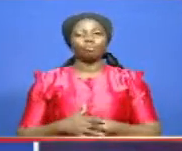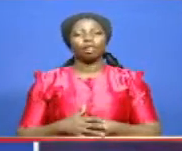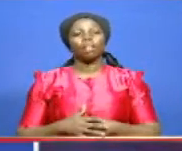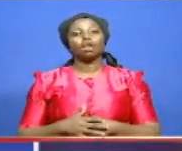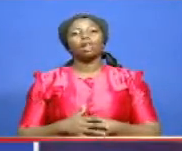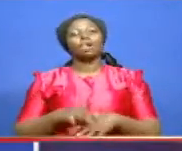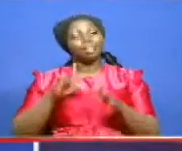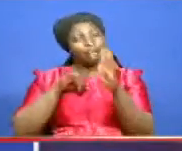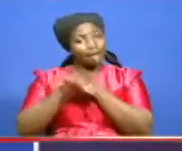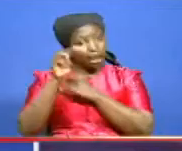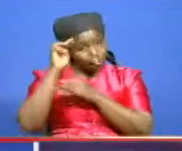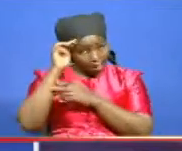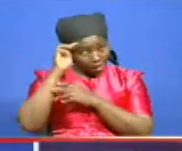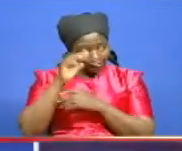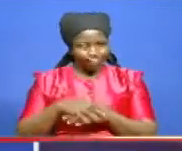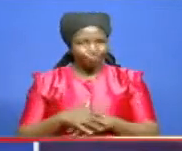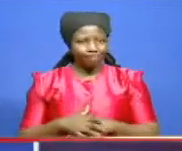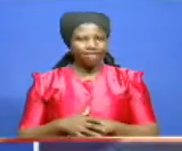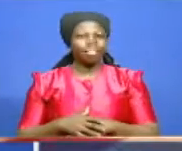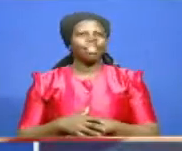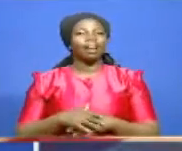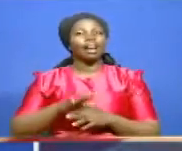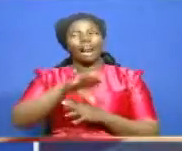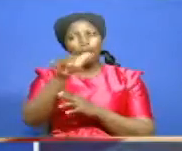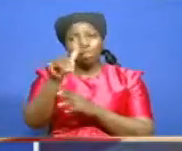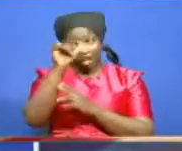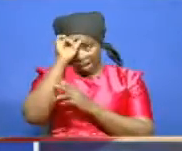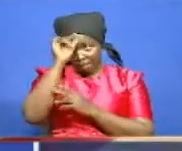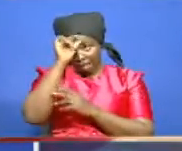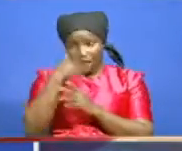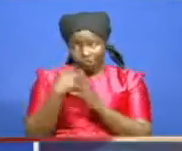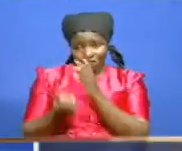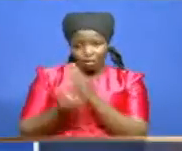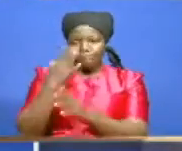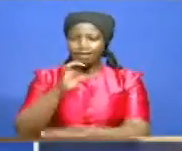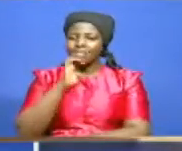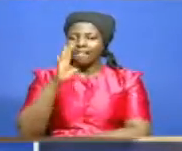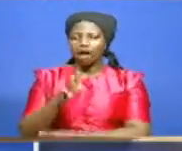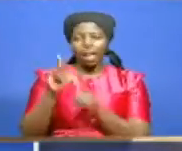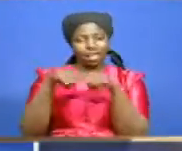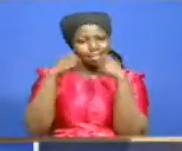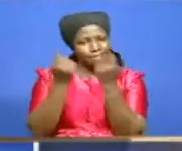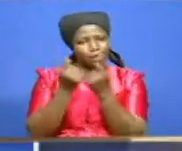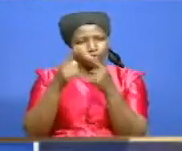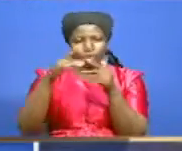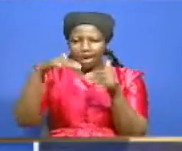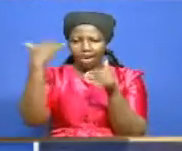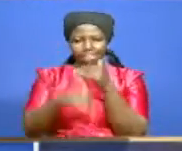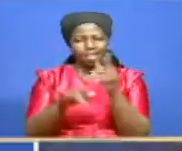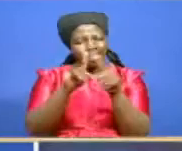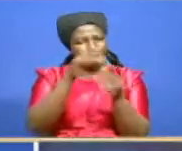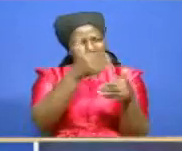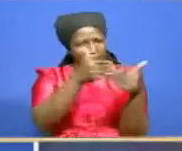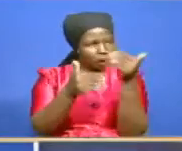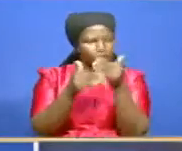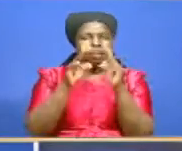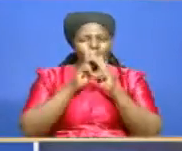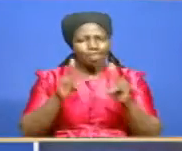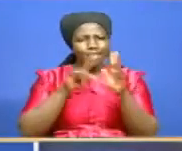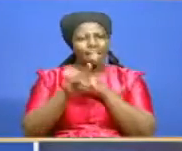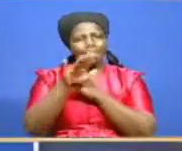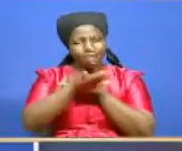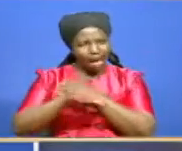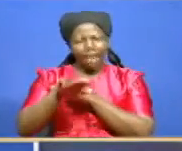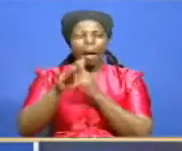Speaking in Mandera, Arai said the county government has formed an elders task force to curb and build peace in the area, a process which